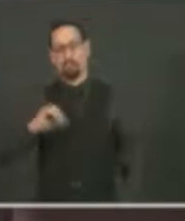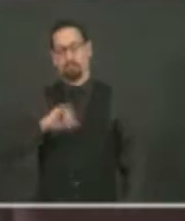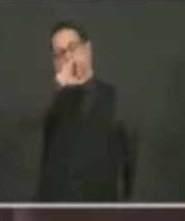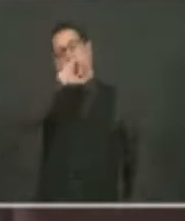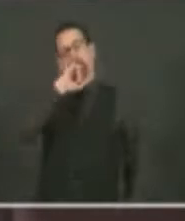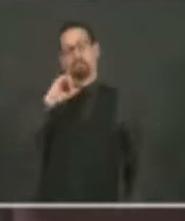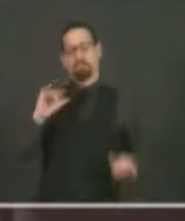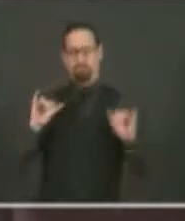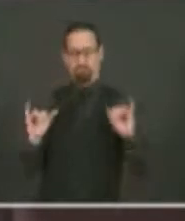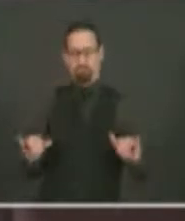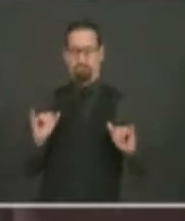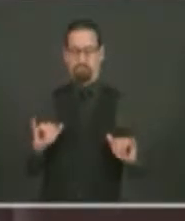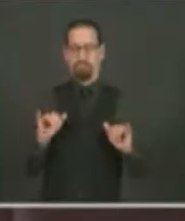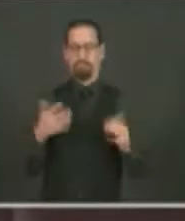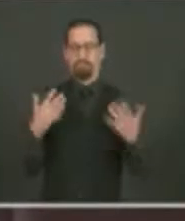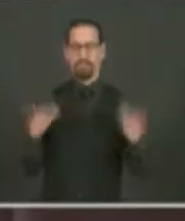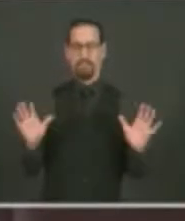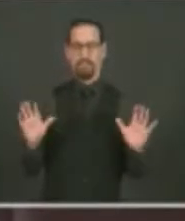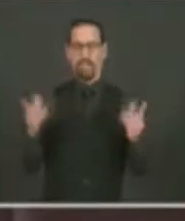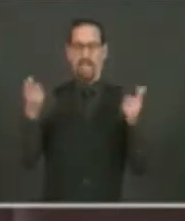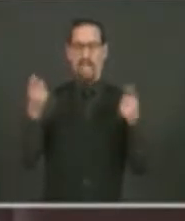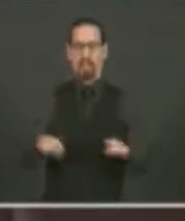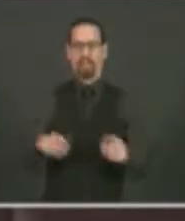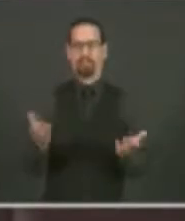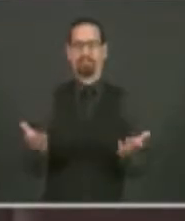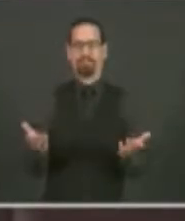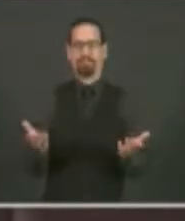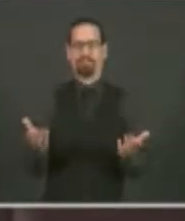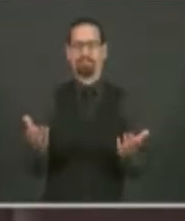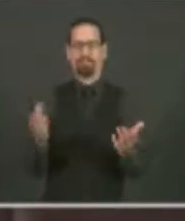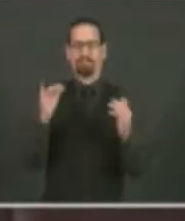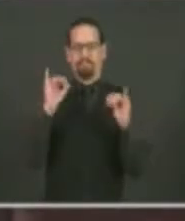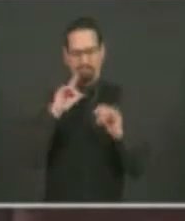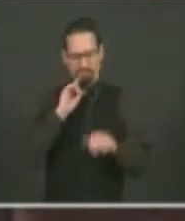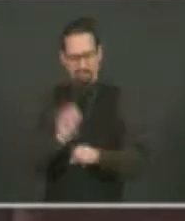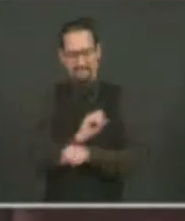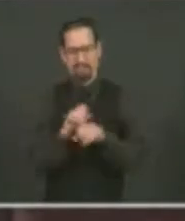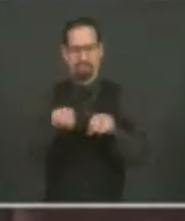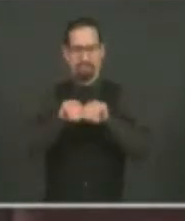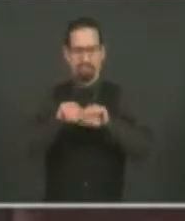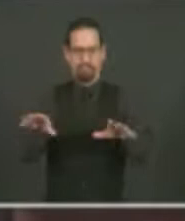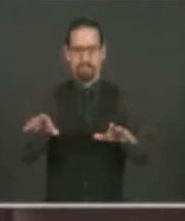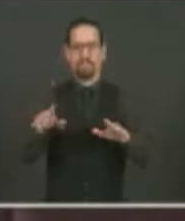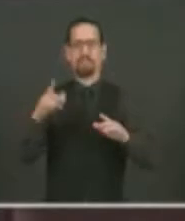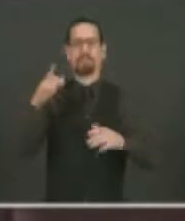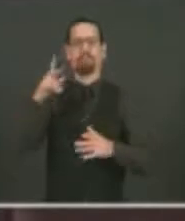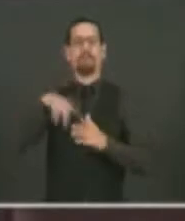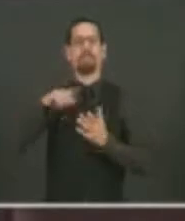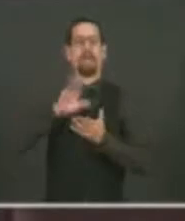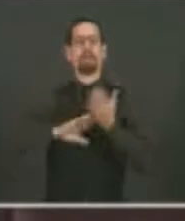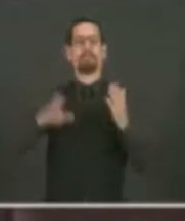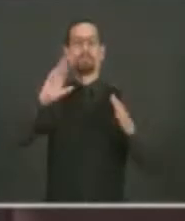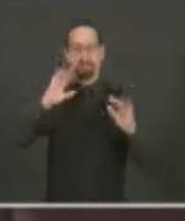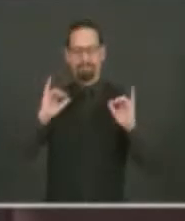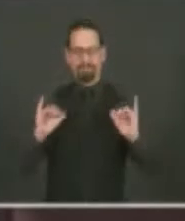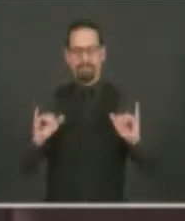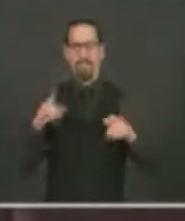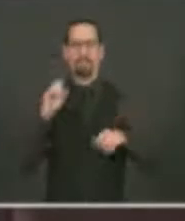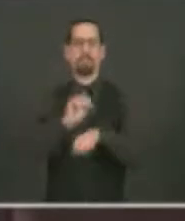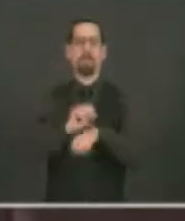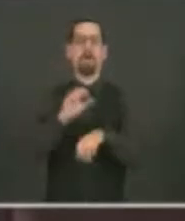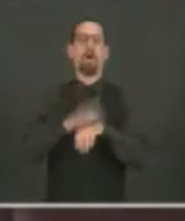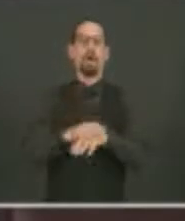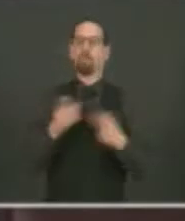topic, and we're going to work with them. But what I would say this, and I've said this to every college president: you